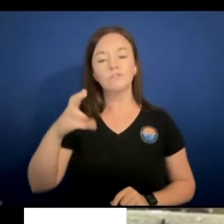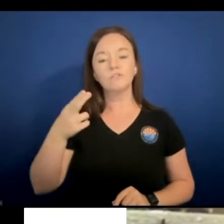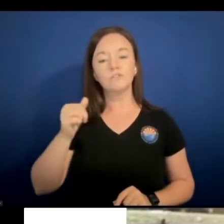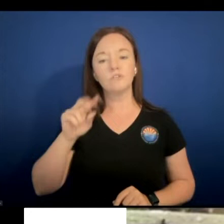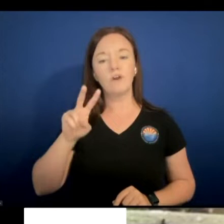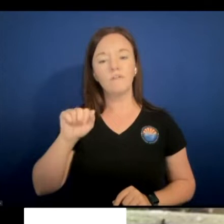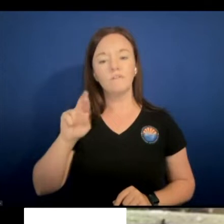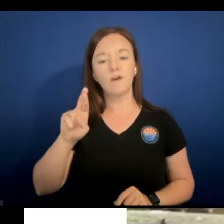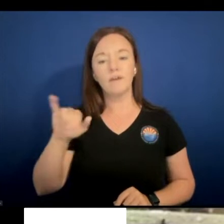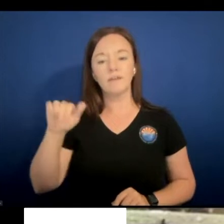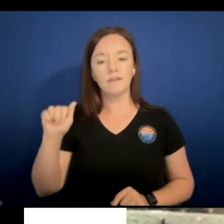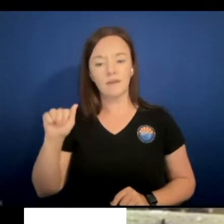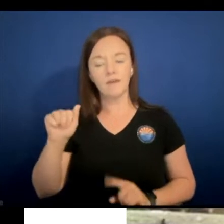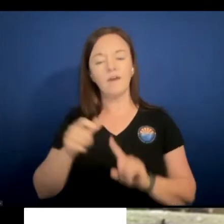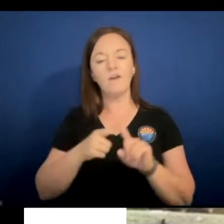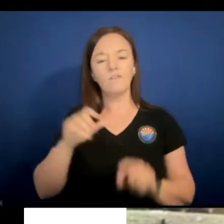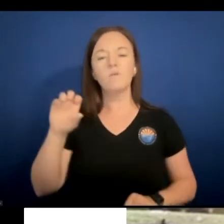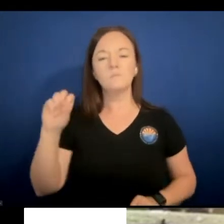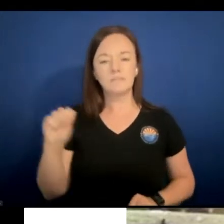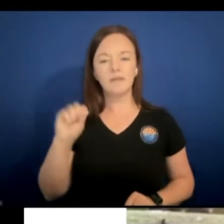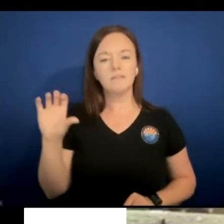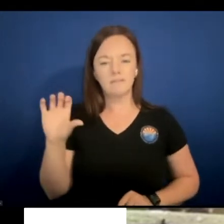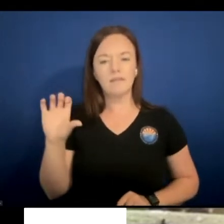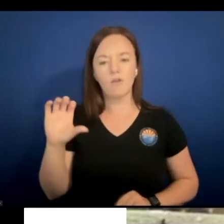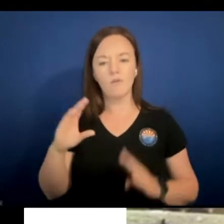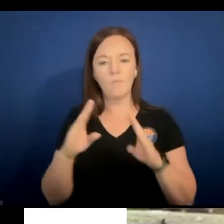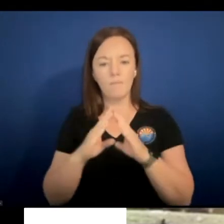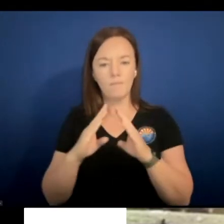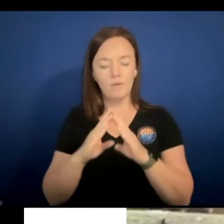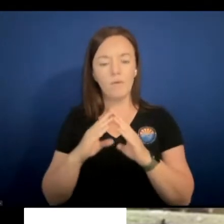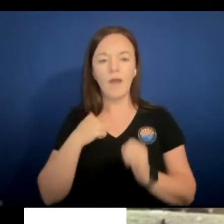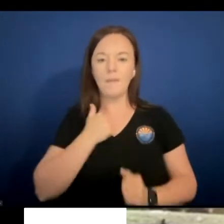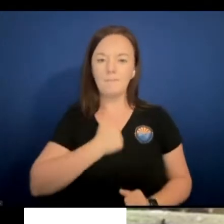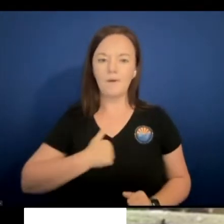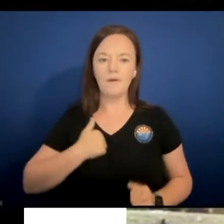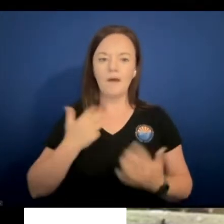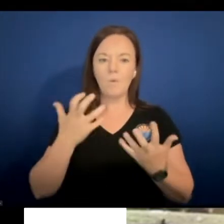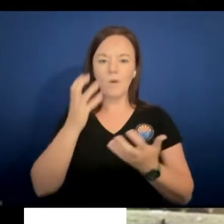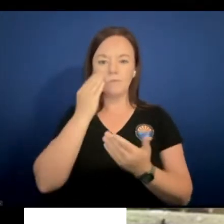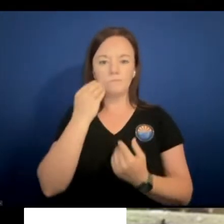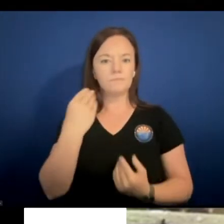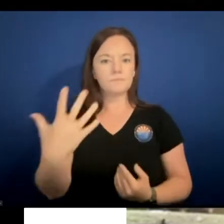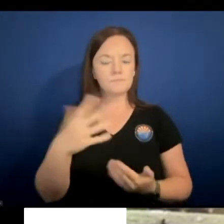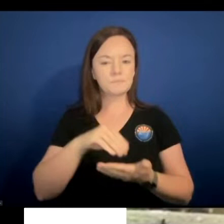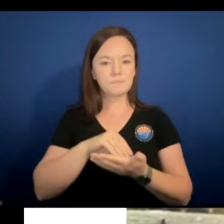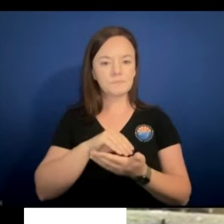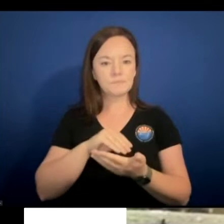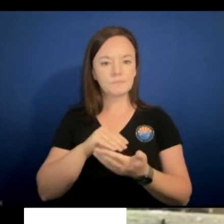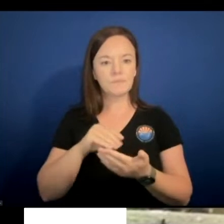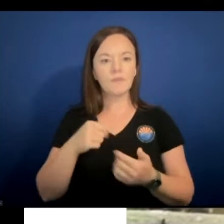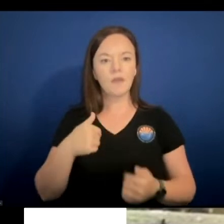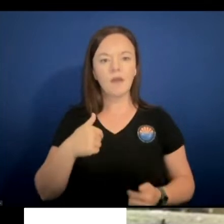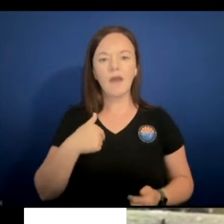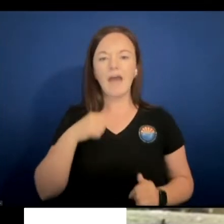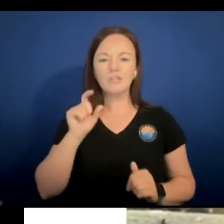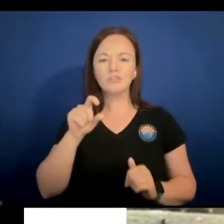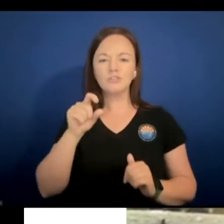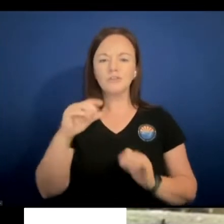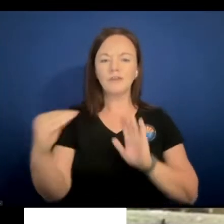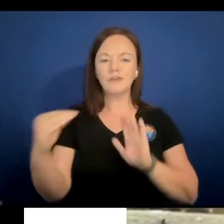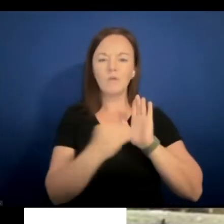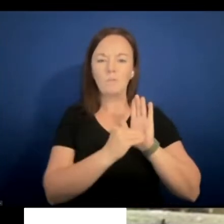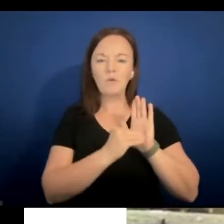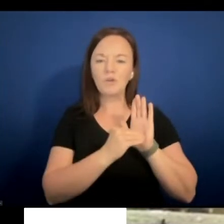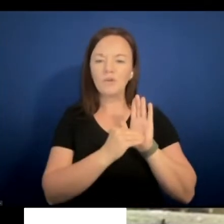Chavarria from Santa Clara Pueblo. And I apologize, I just want to note that I should have put a note courtesy